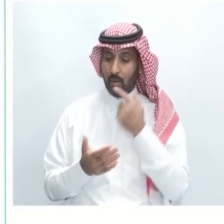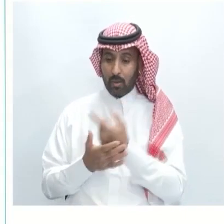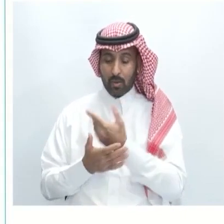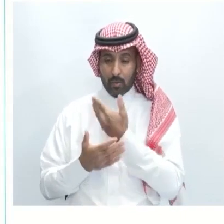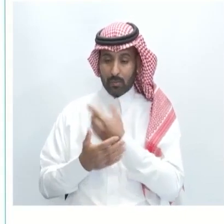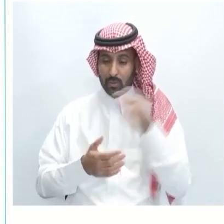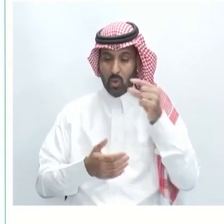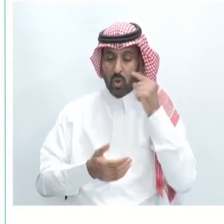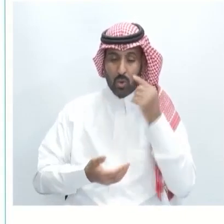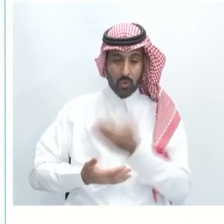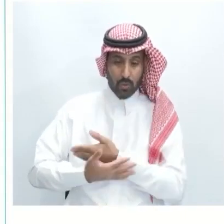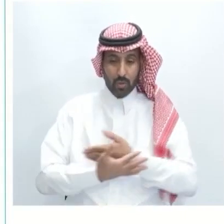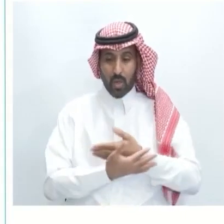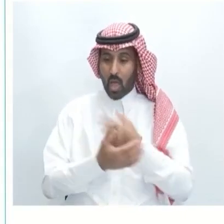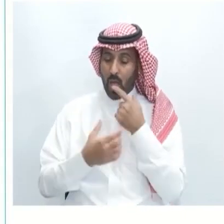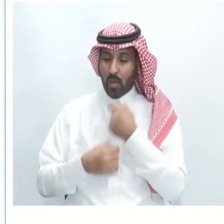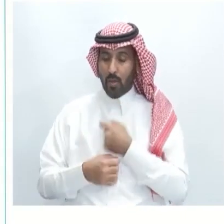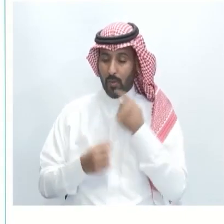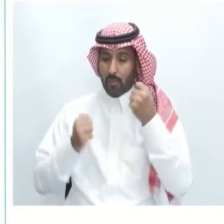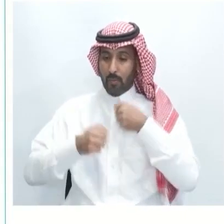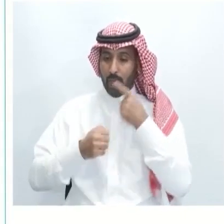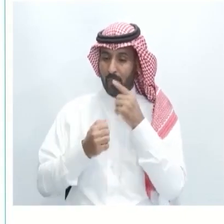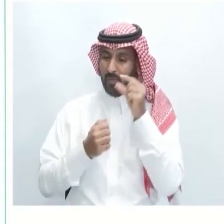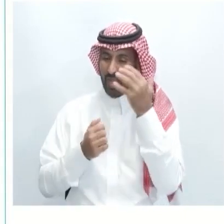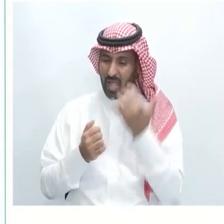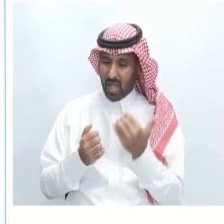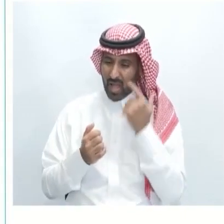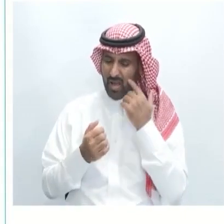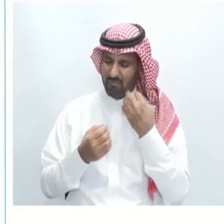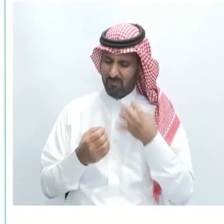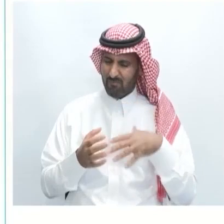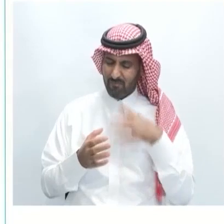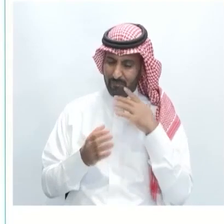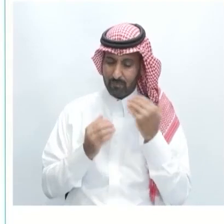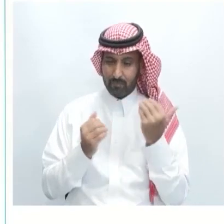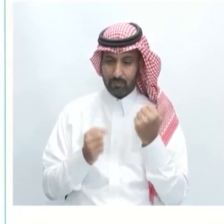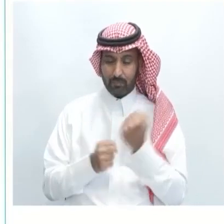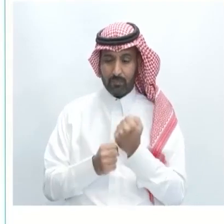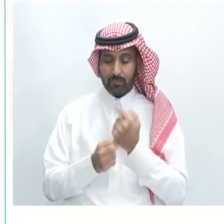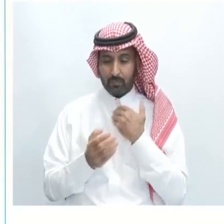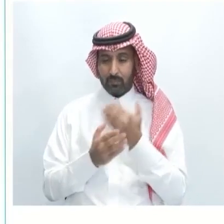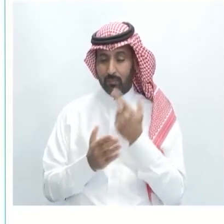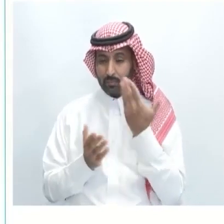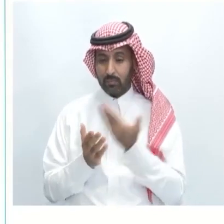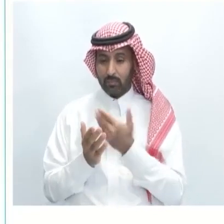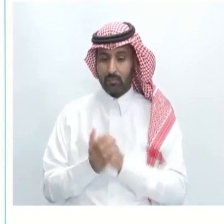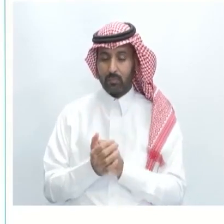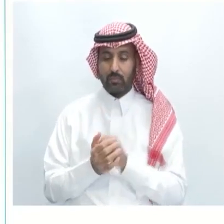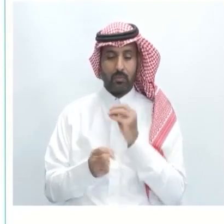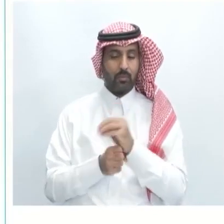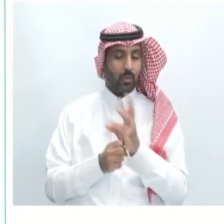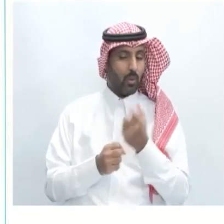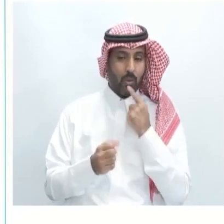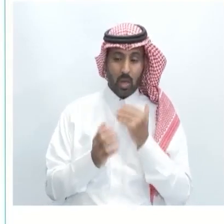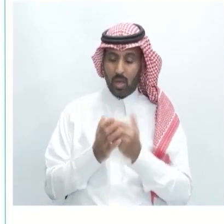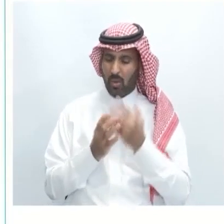lawyers scored only 48% each. The report suggests that these lower-than-average scores may be explained by the